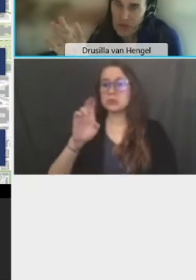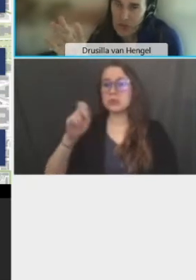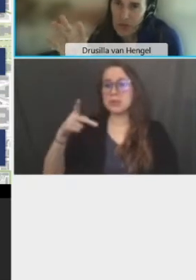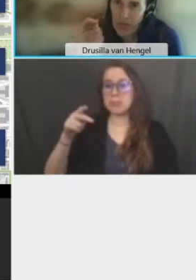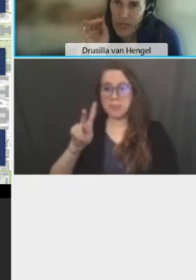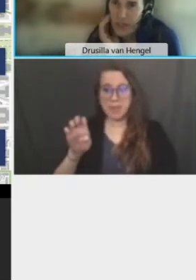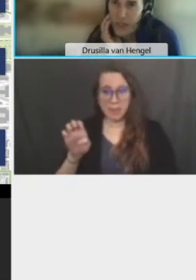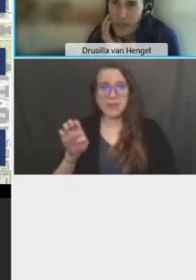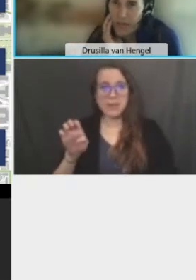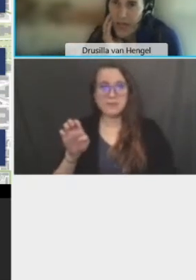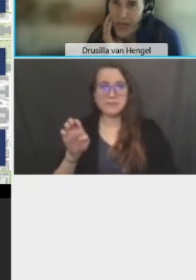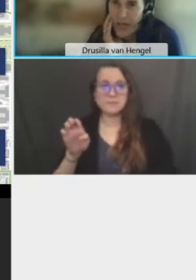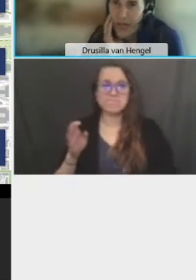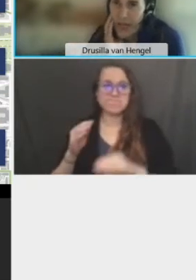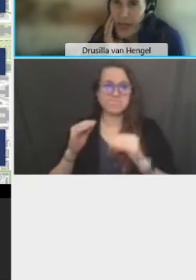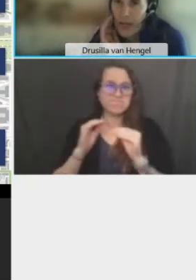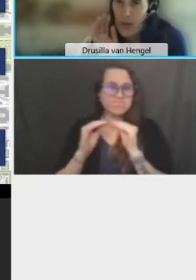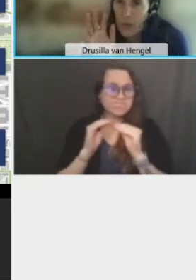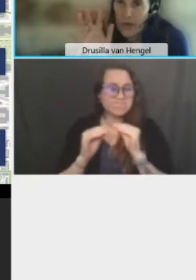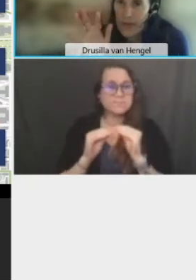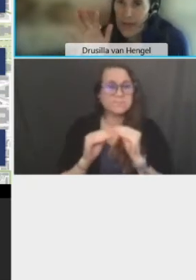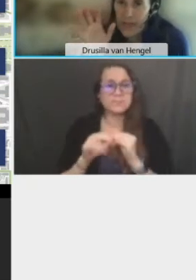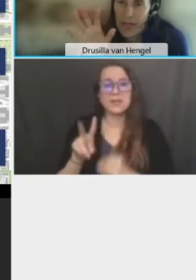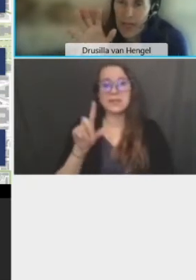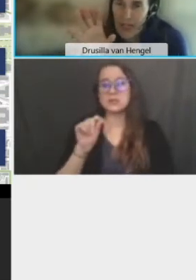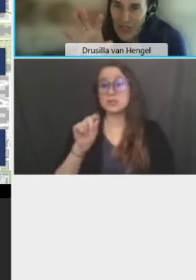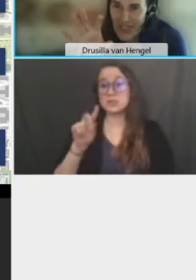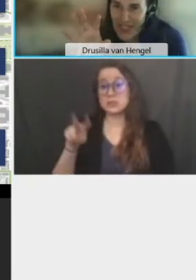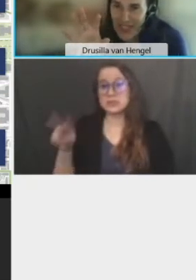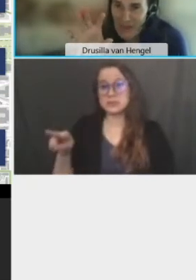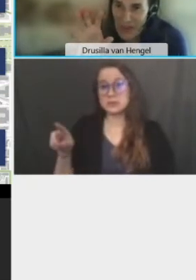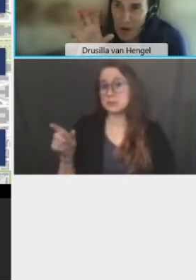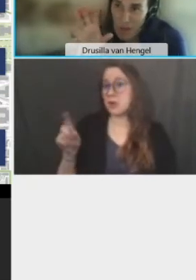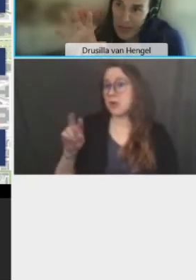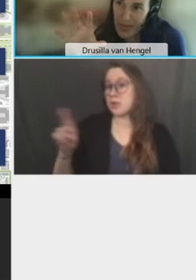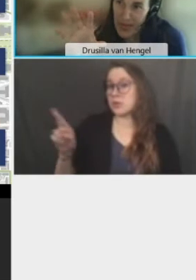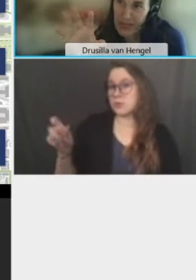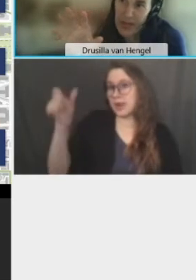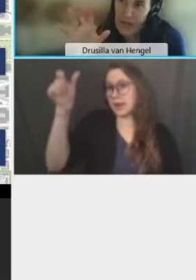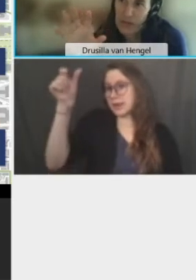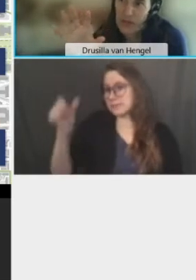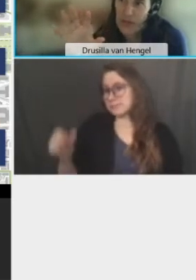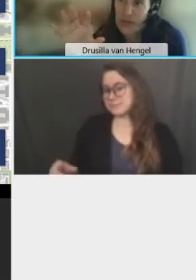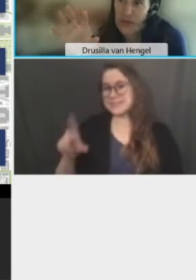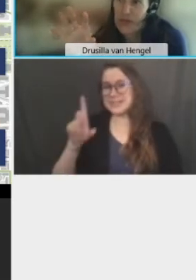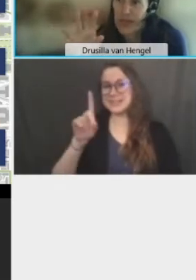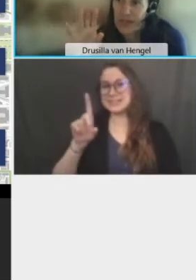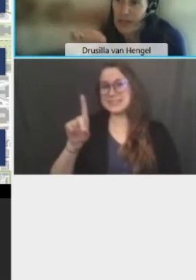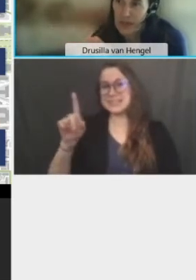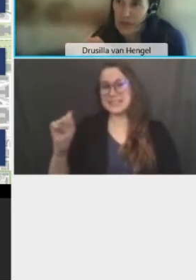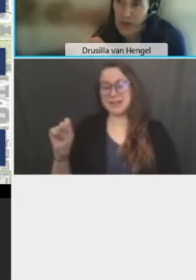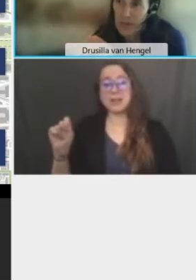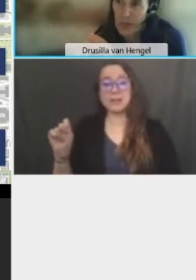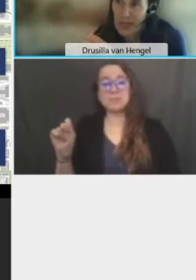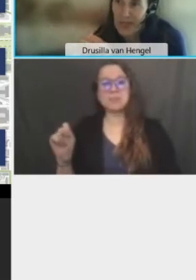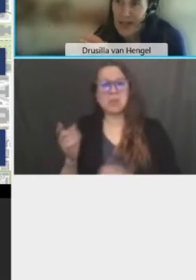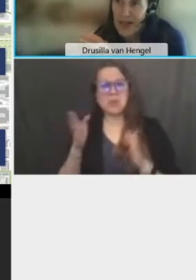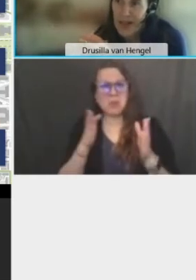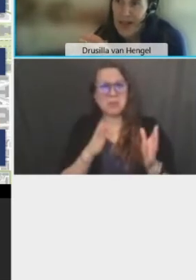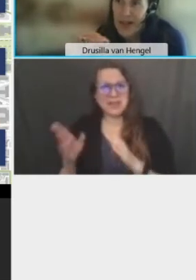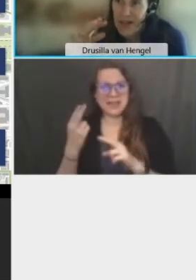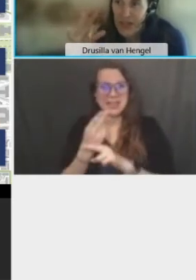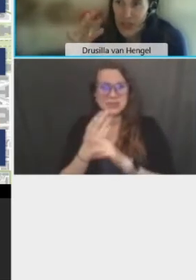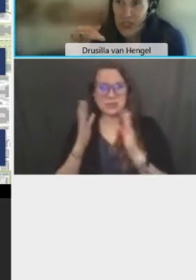to draw your attention to the right-hand side where the DDOT our plan is that as users, you can't tell the difference